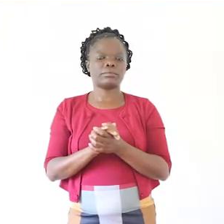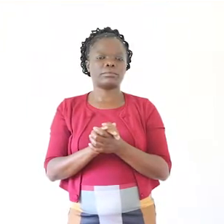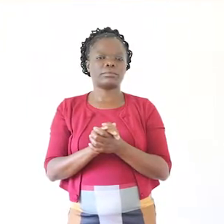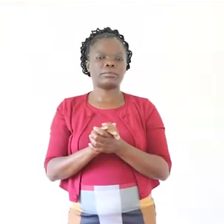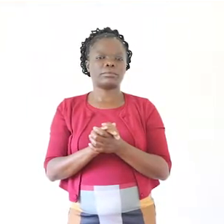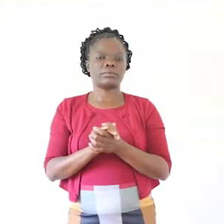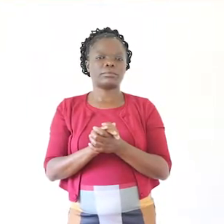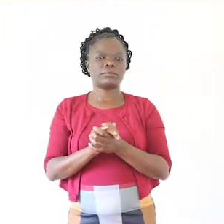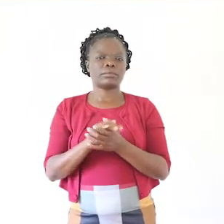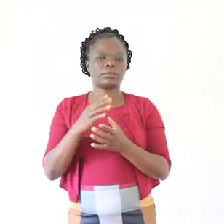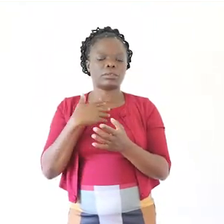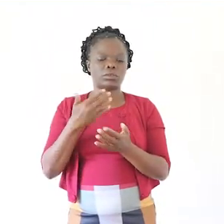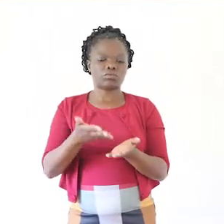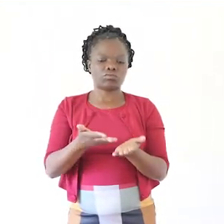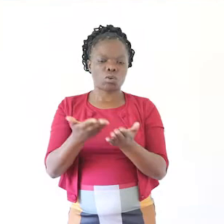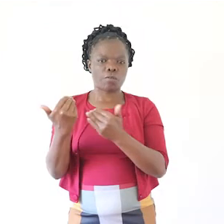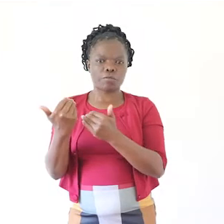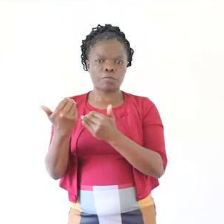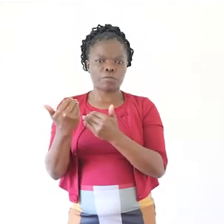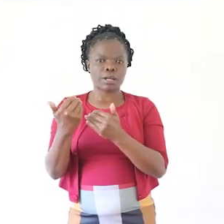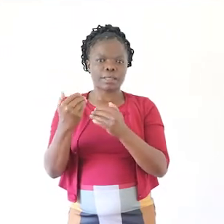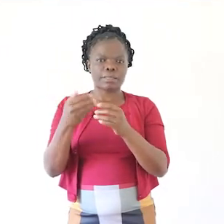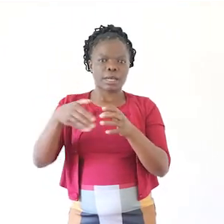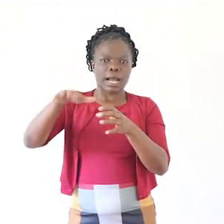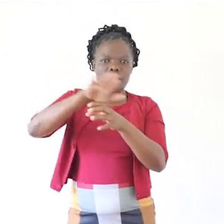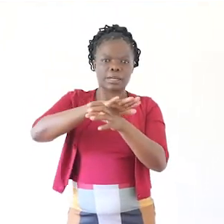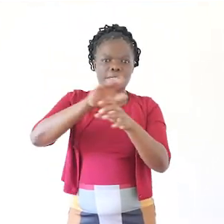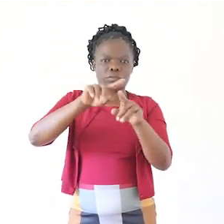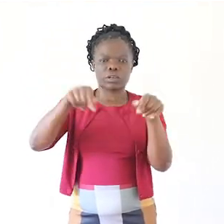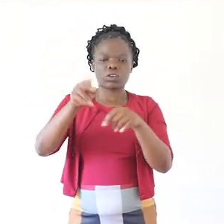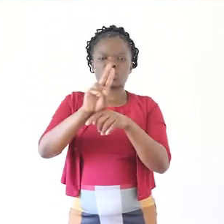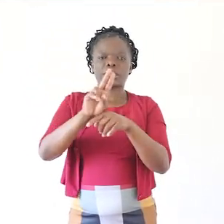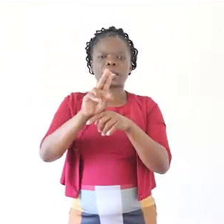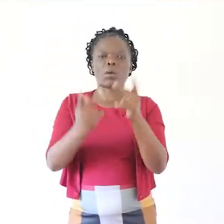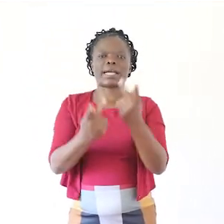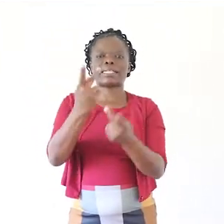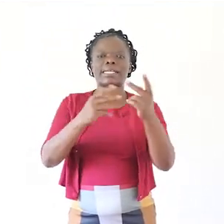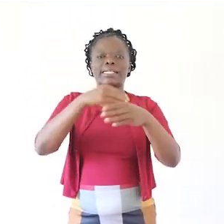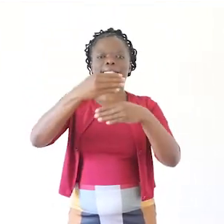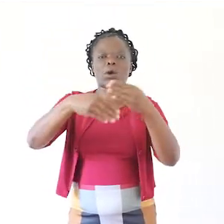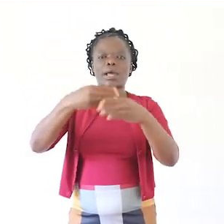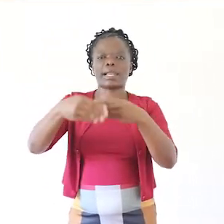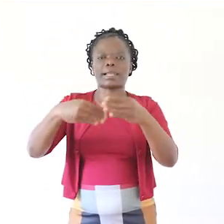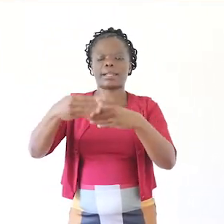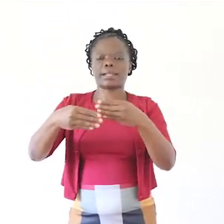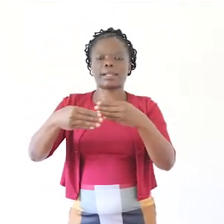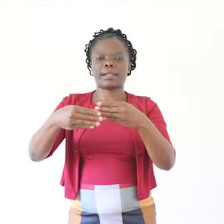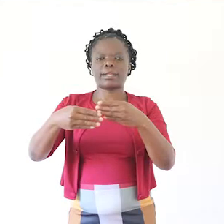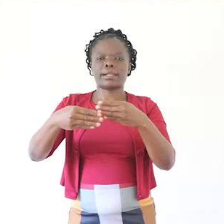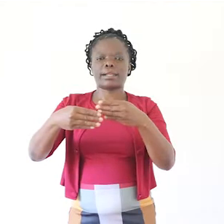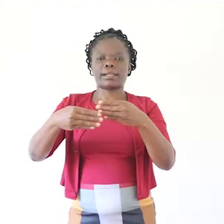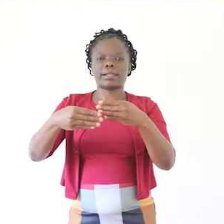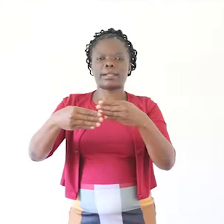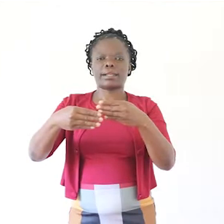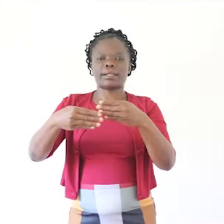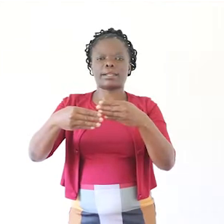I want us to take it out very carefully using our kitchen towel. Hold it very carefully. Roll it